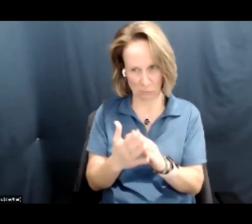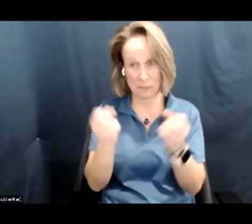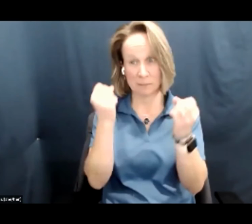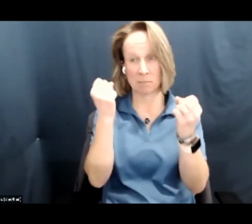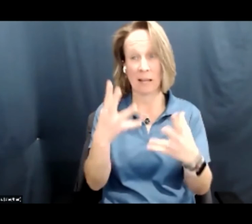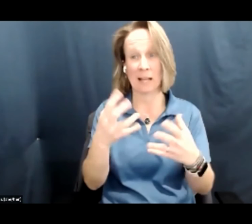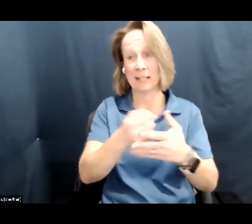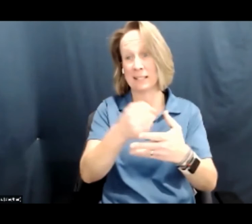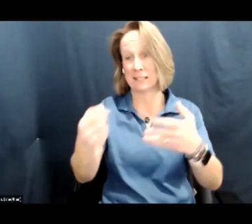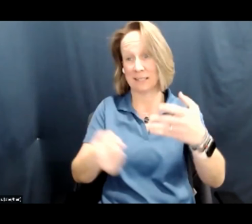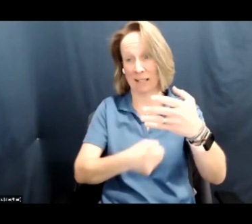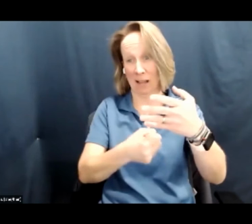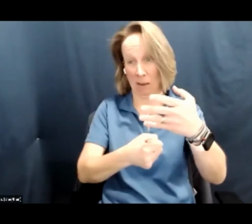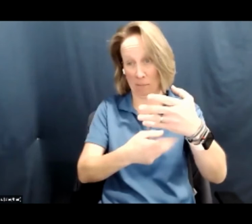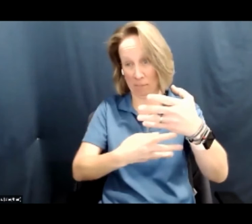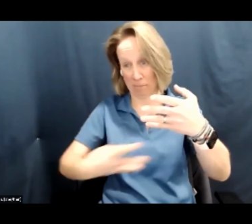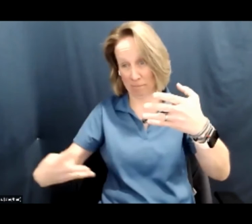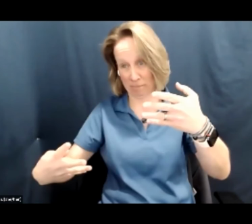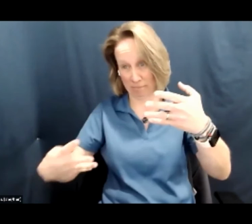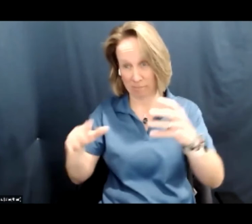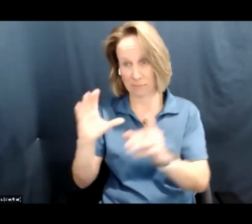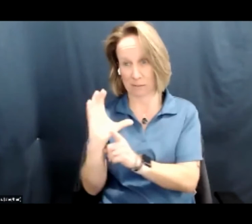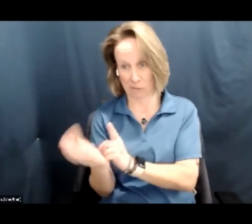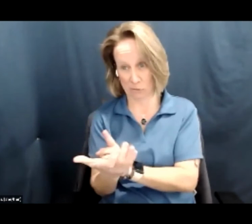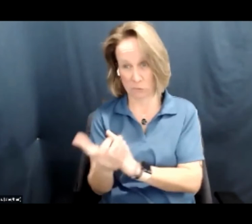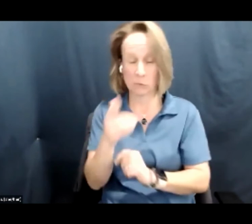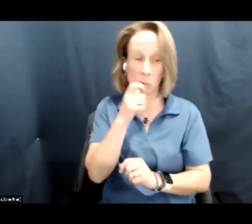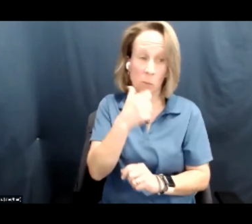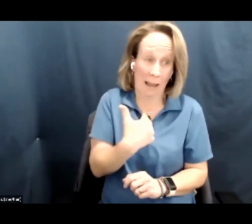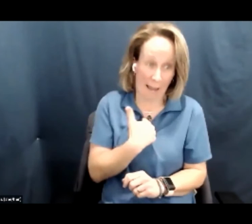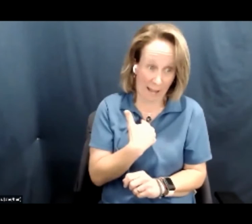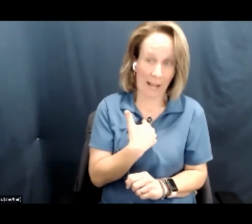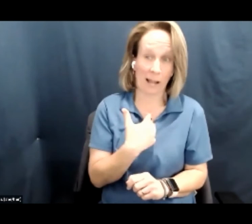exist among people who have LGBT identities.